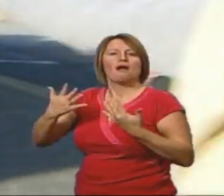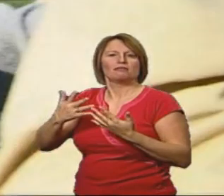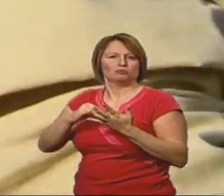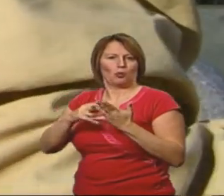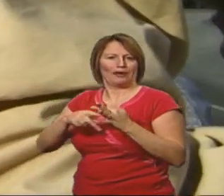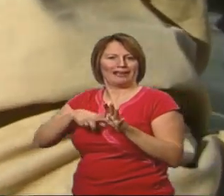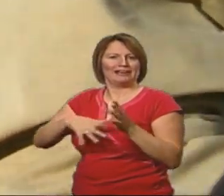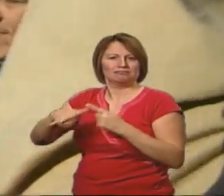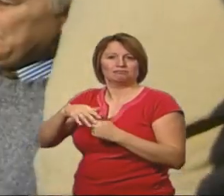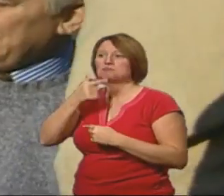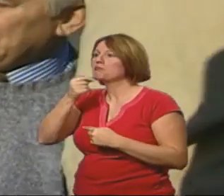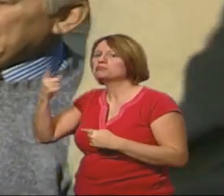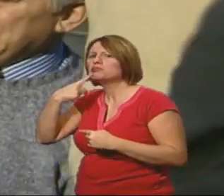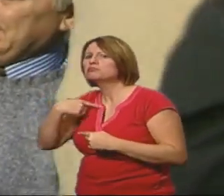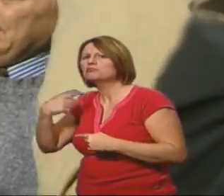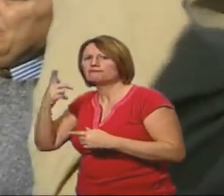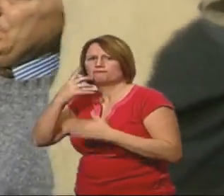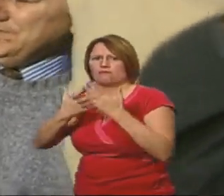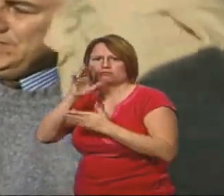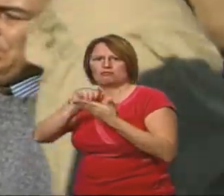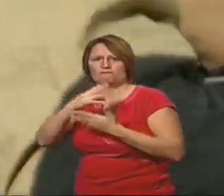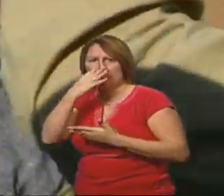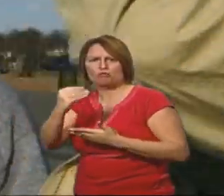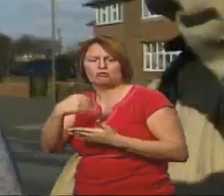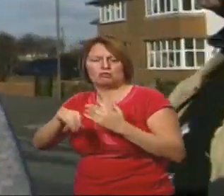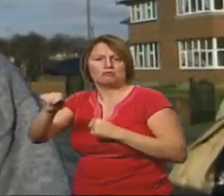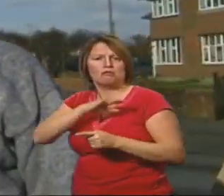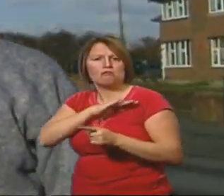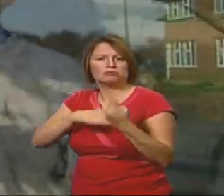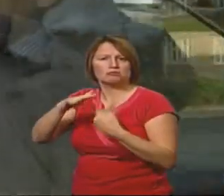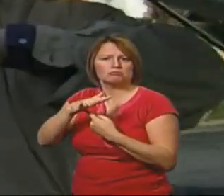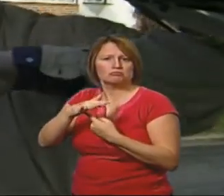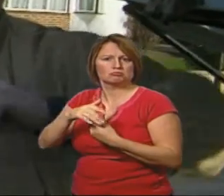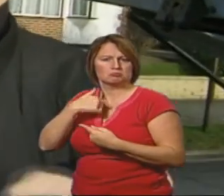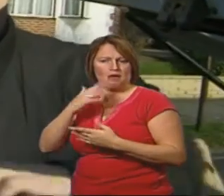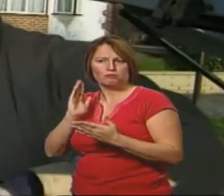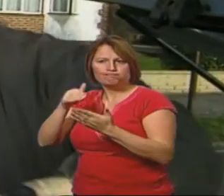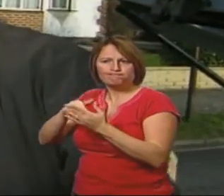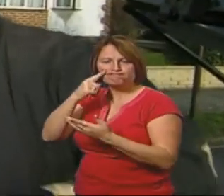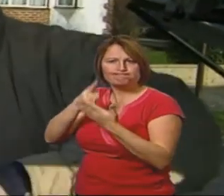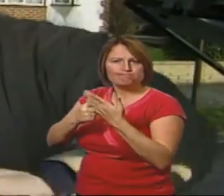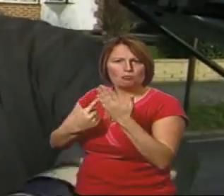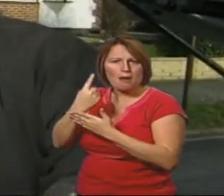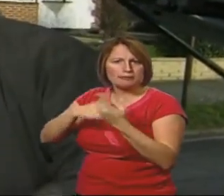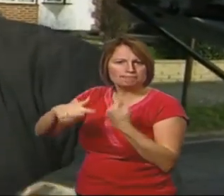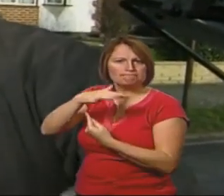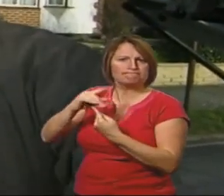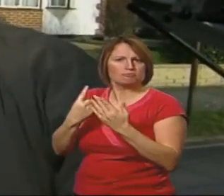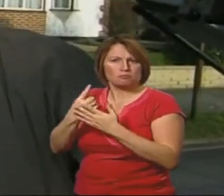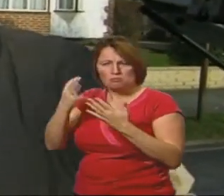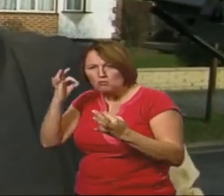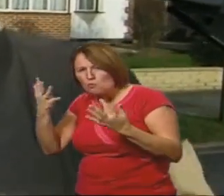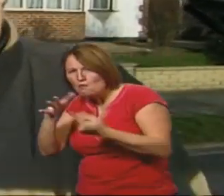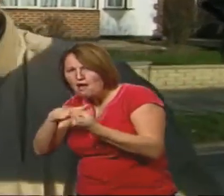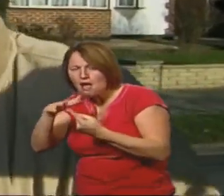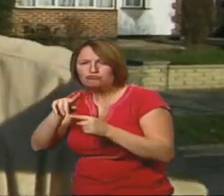the moment. We've got a gentleman who's found a fox in his garden. So we're now going to go and assess the situation, see where it is